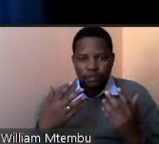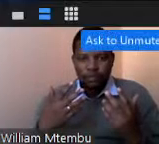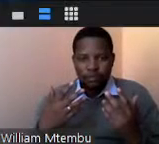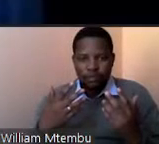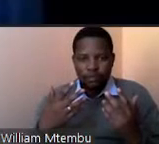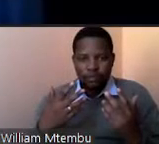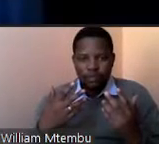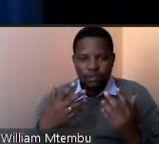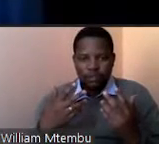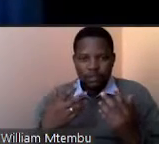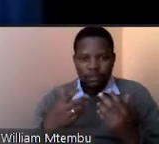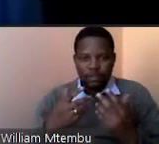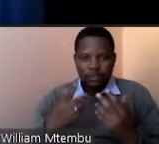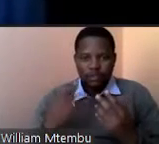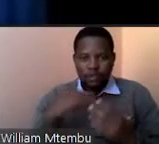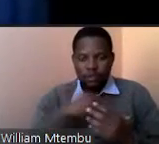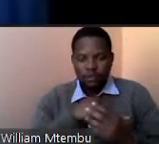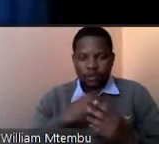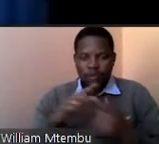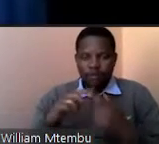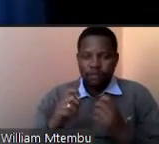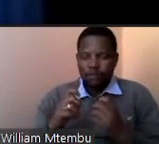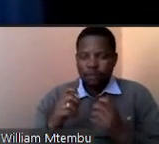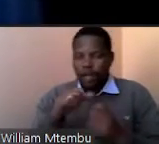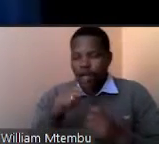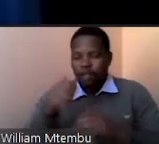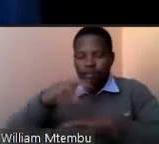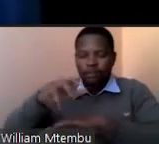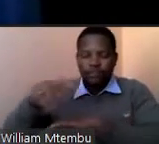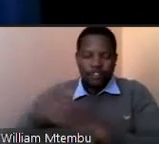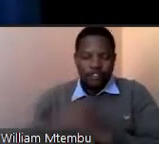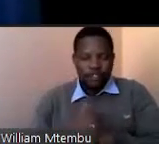report that would be consolidated from other provinces?